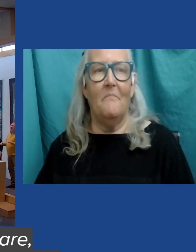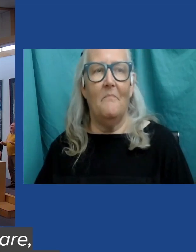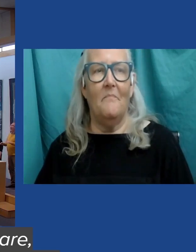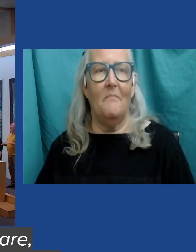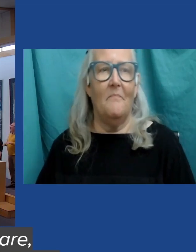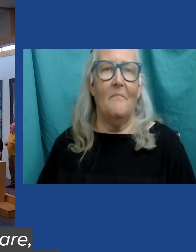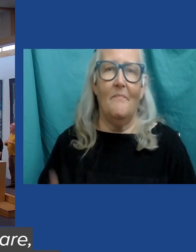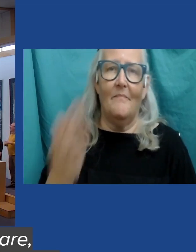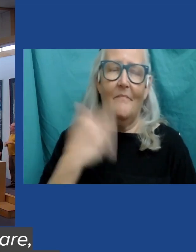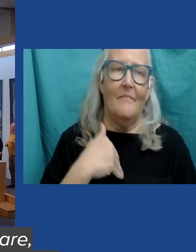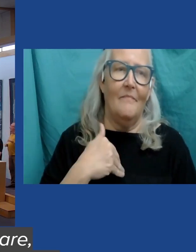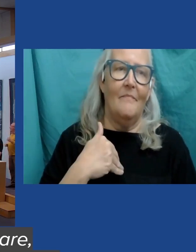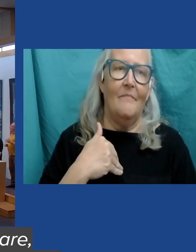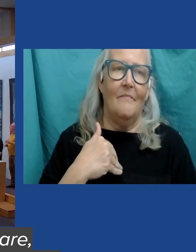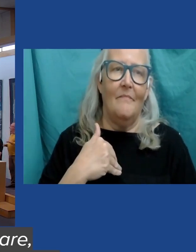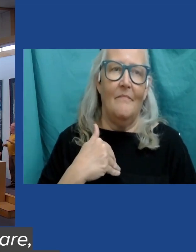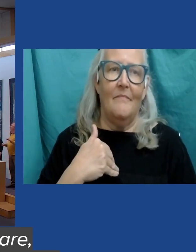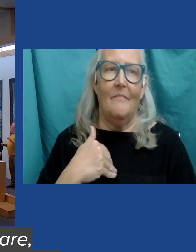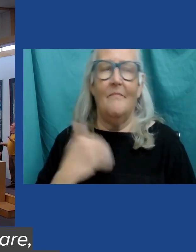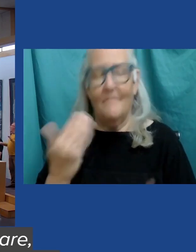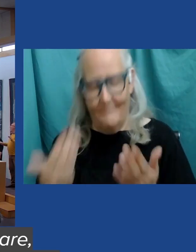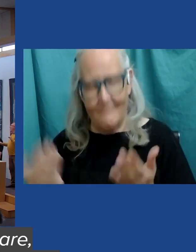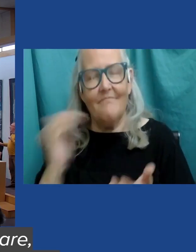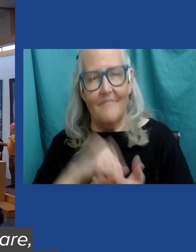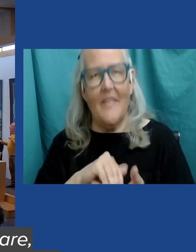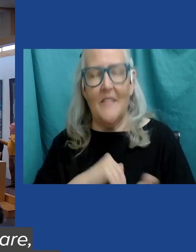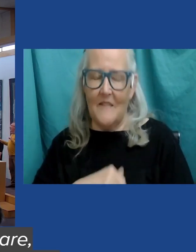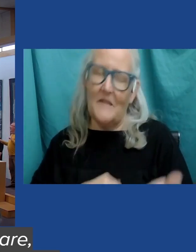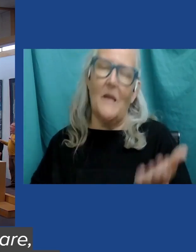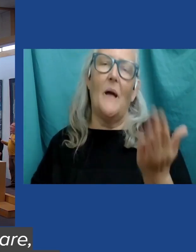come yet again, come.